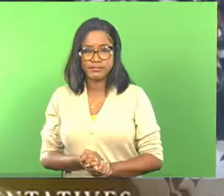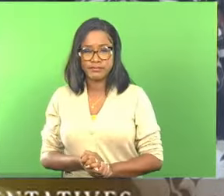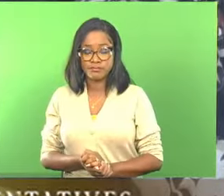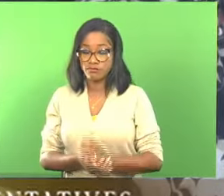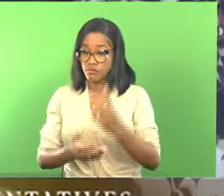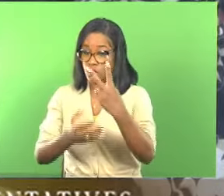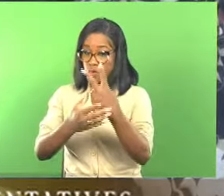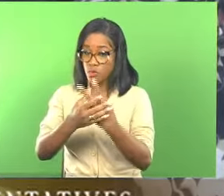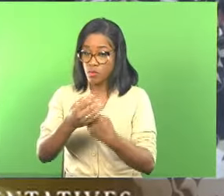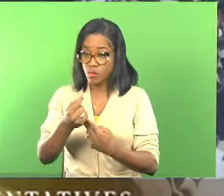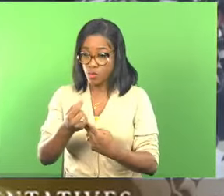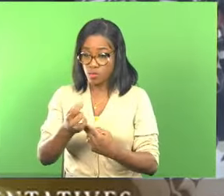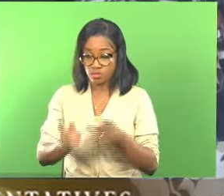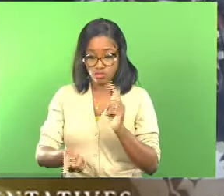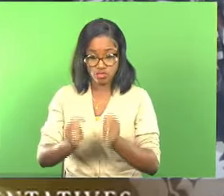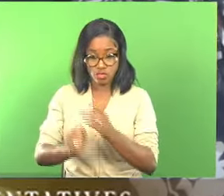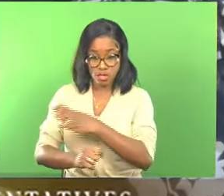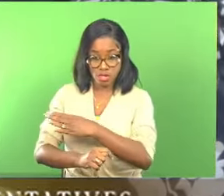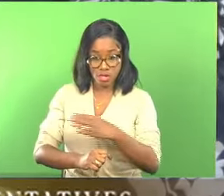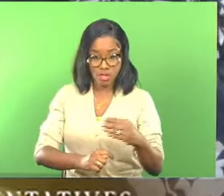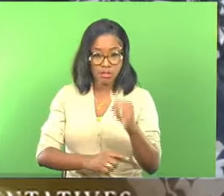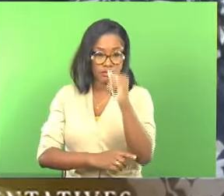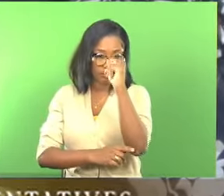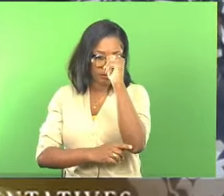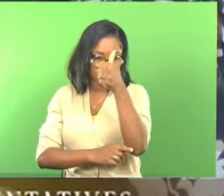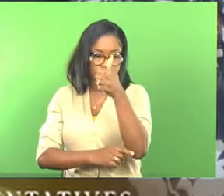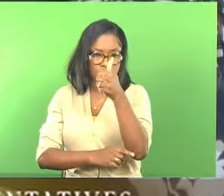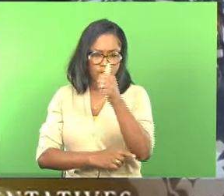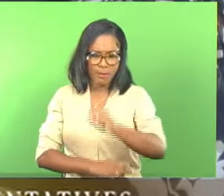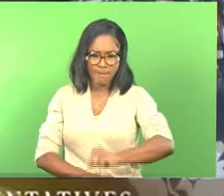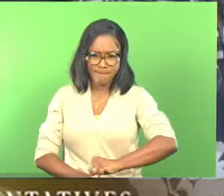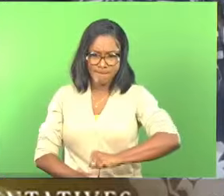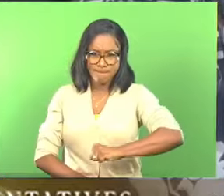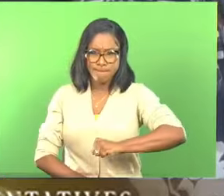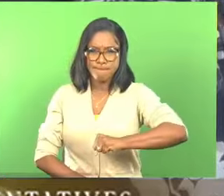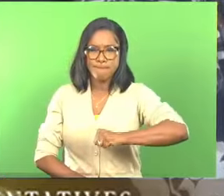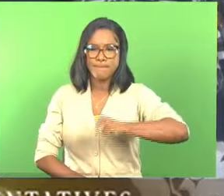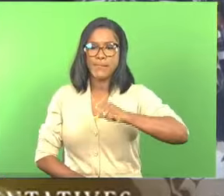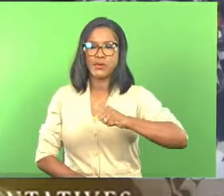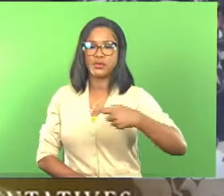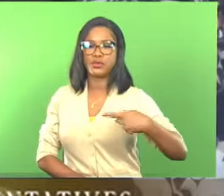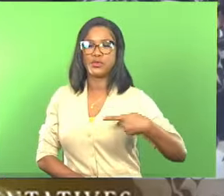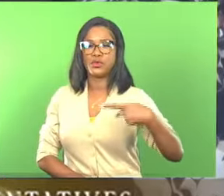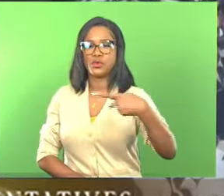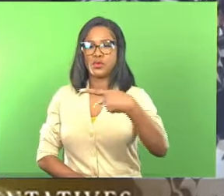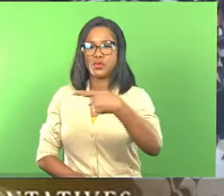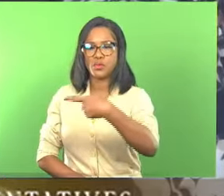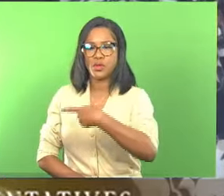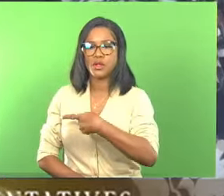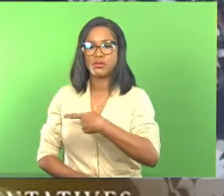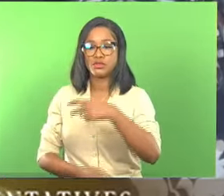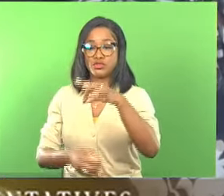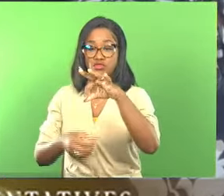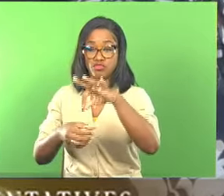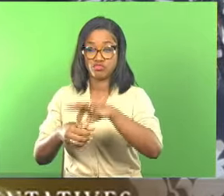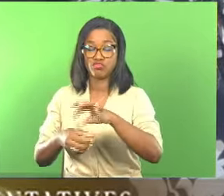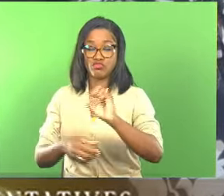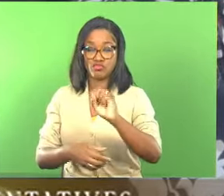Both our nations are proud parliamentary democracies,